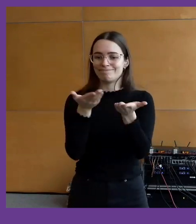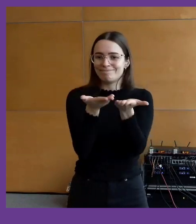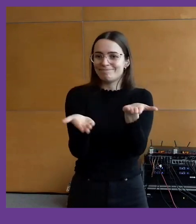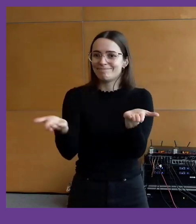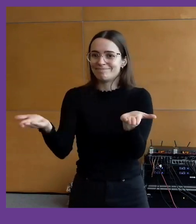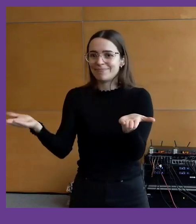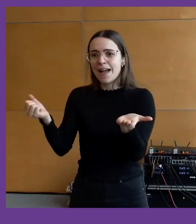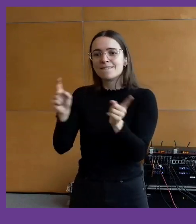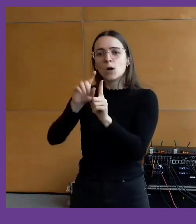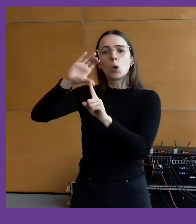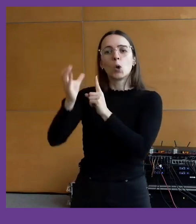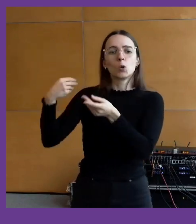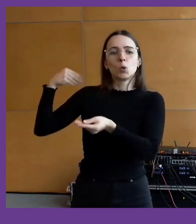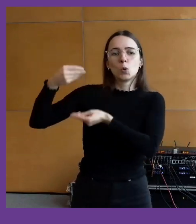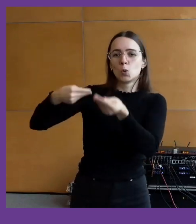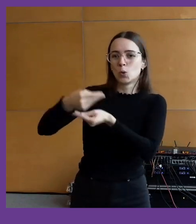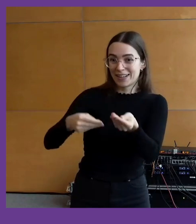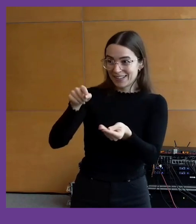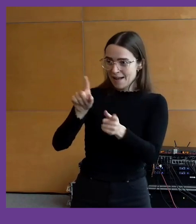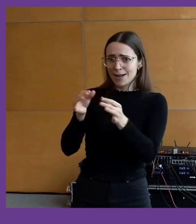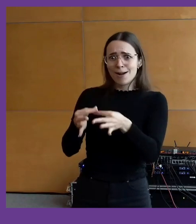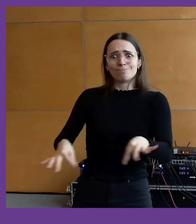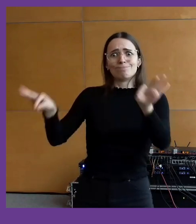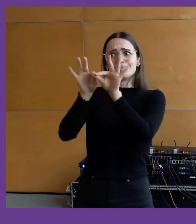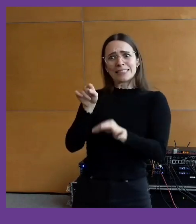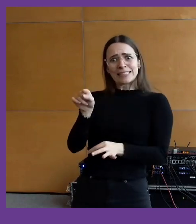and tourism venues, and